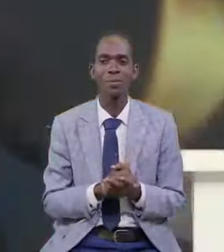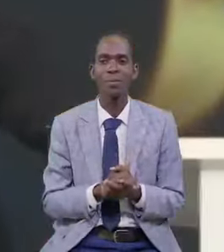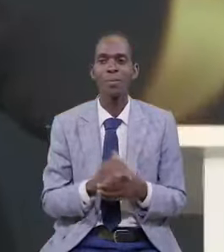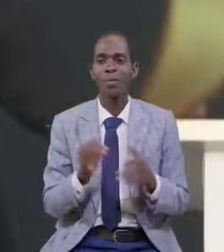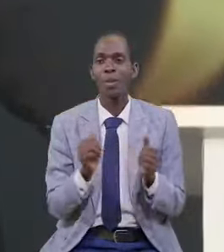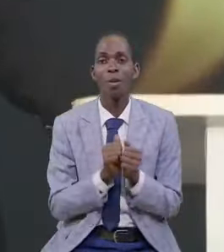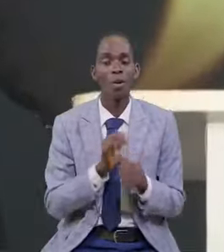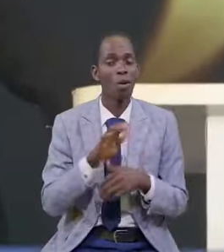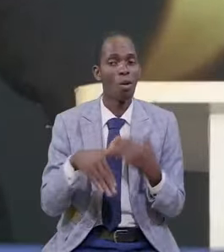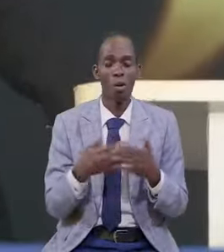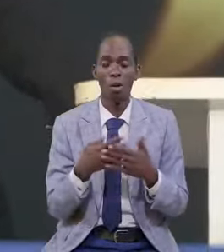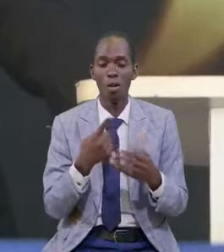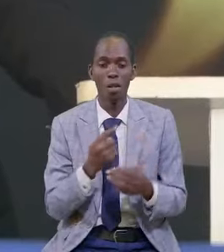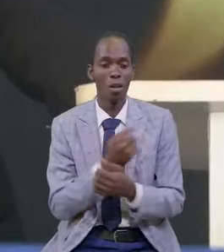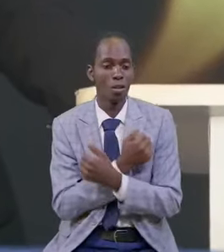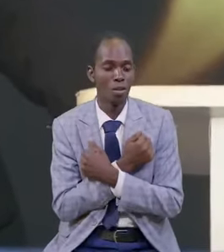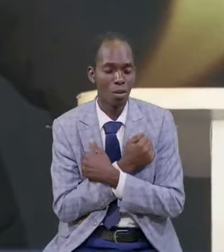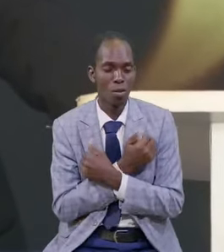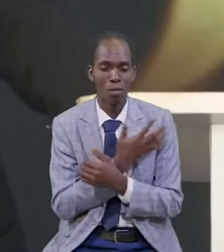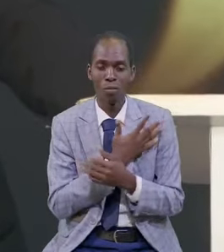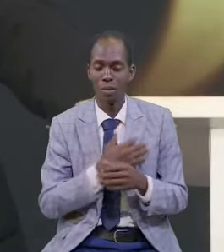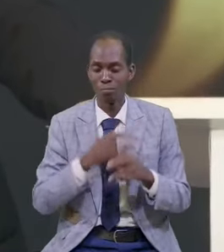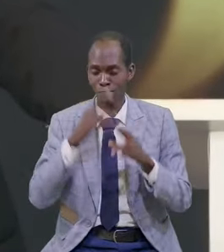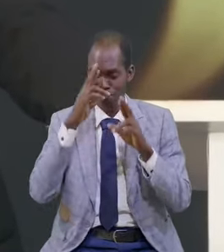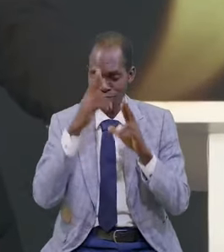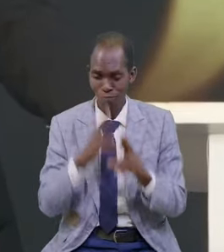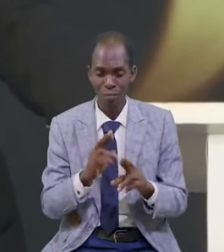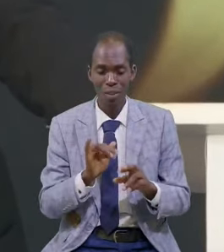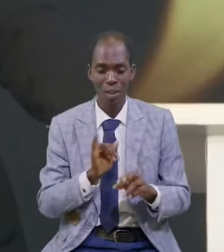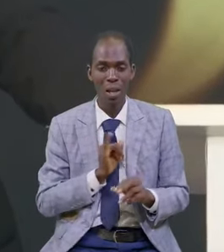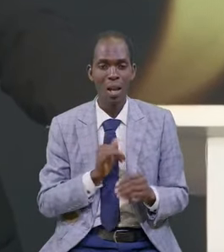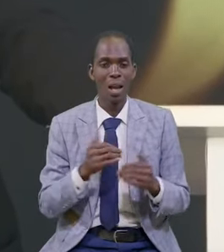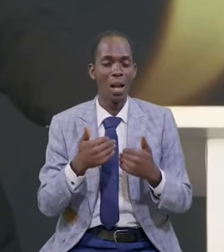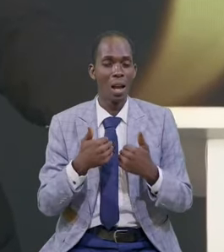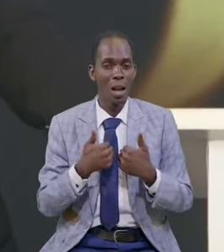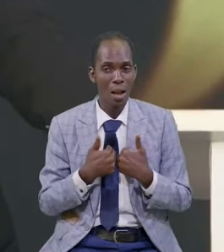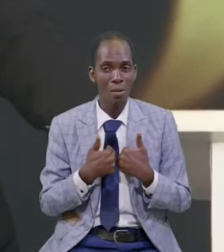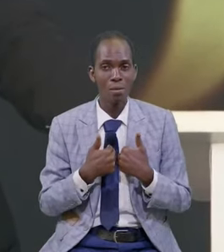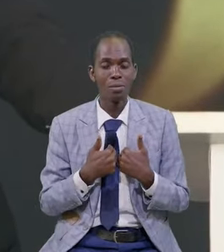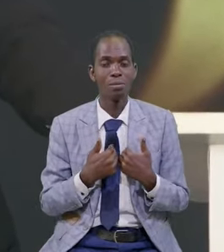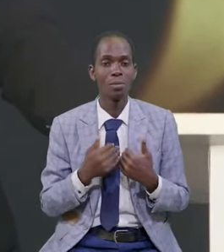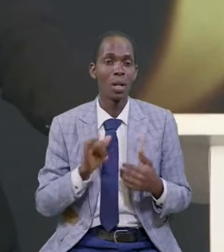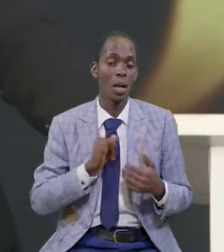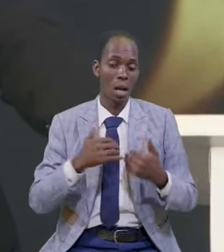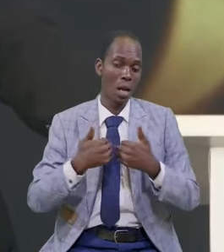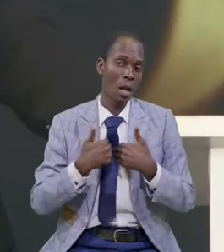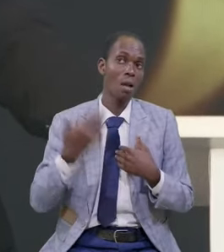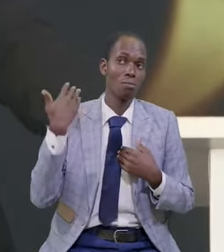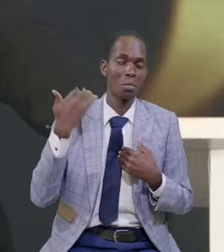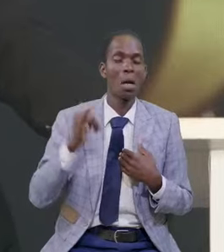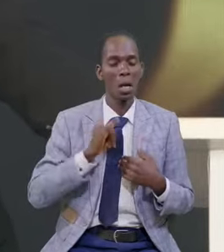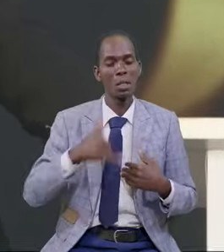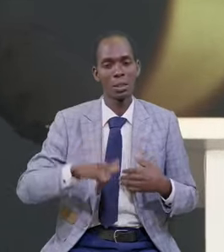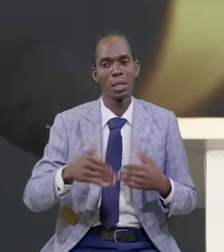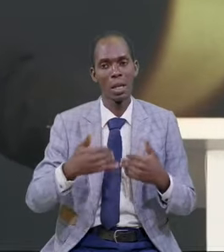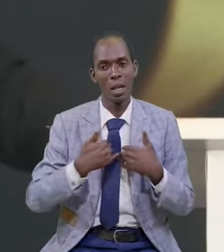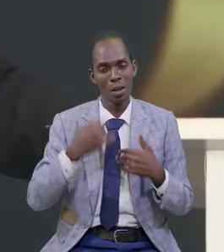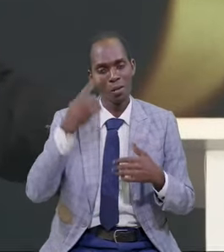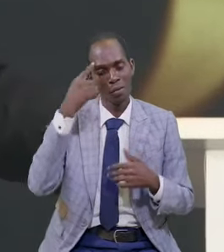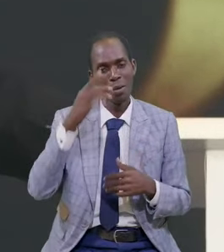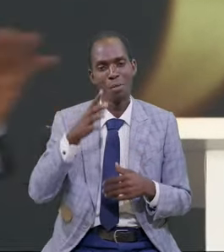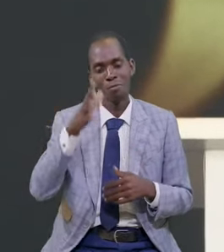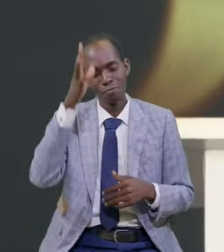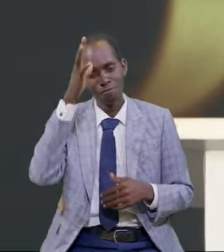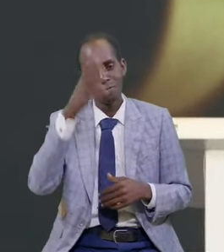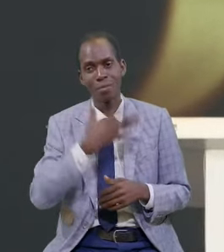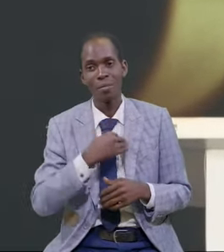the respect ah I had and still have for Dad and Mom I